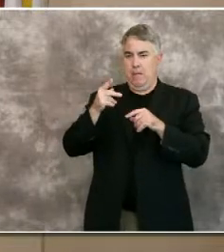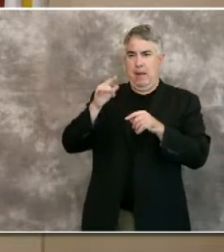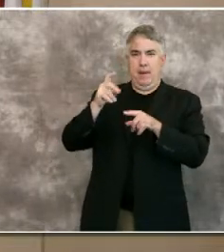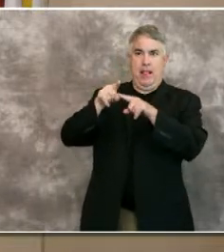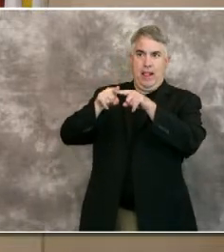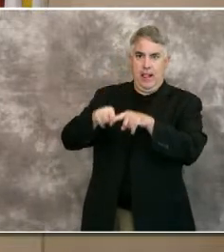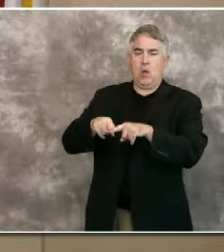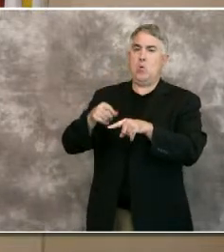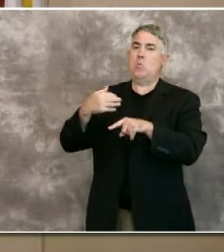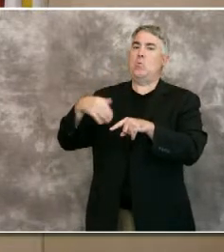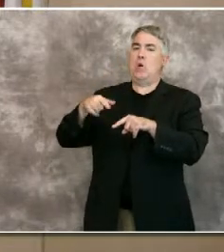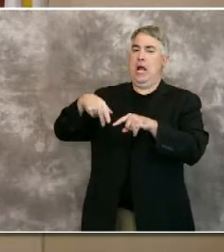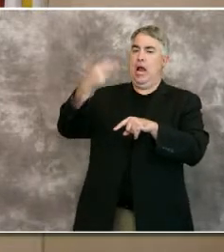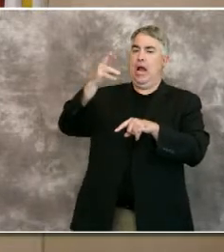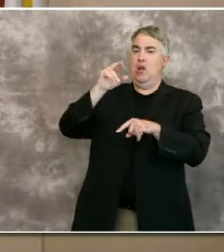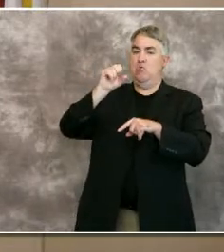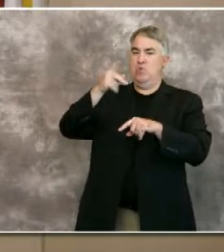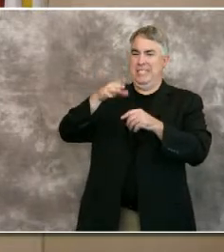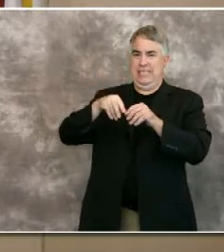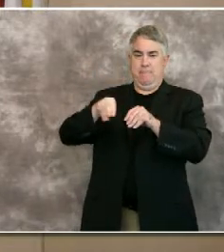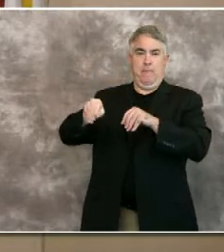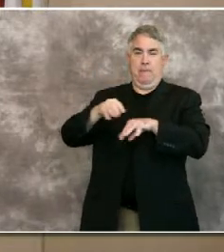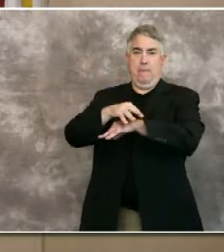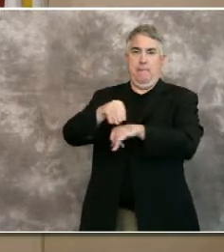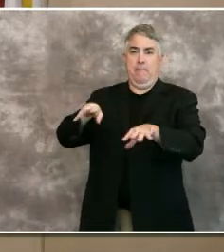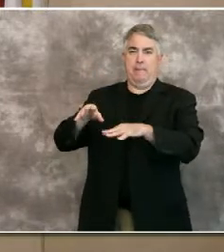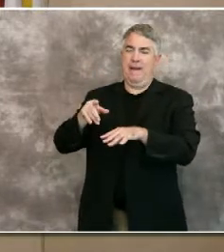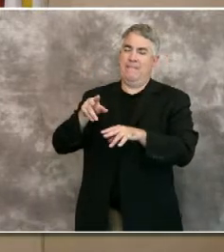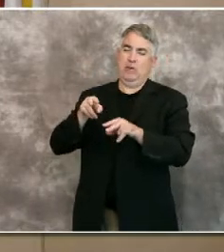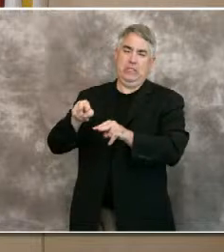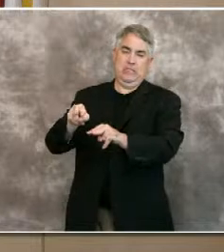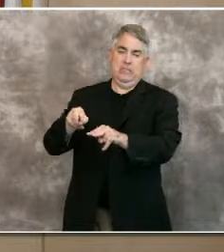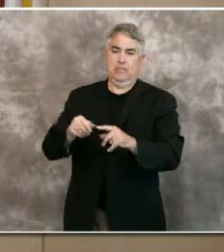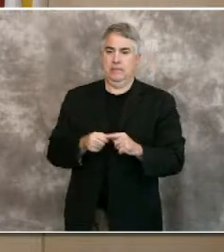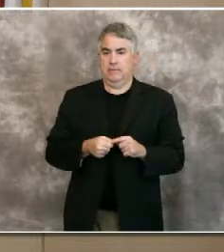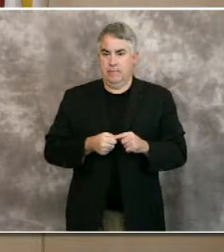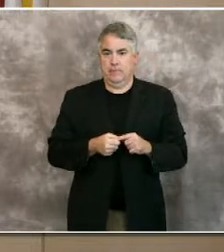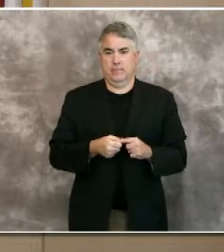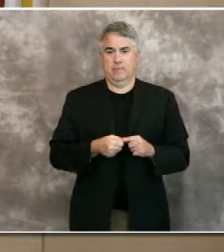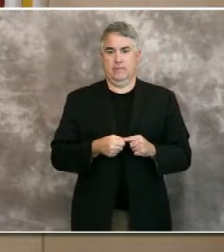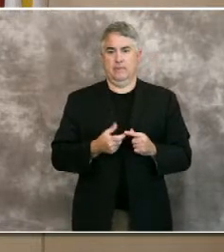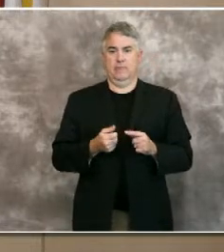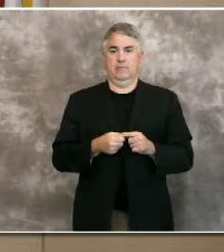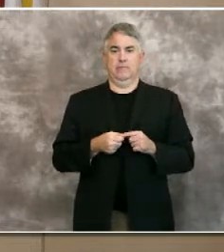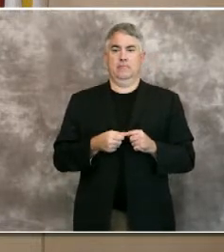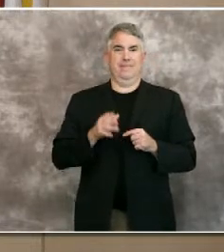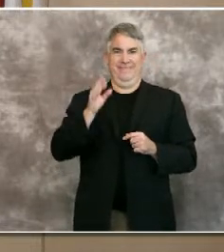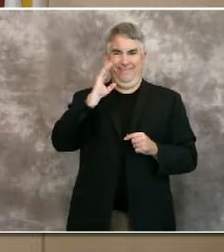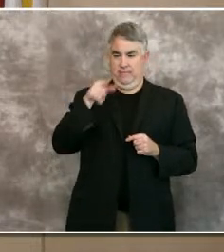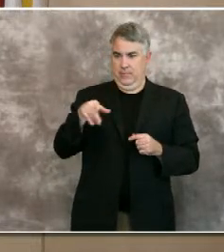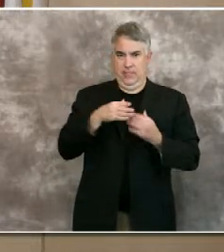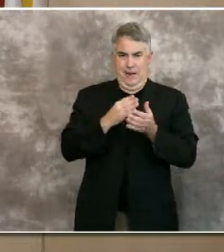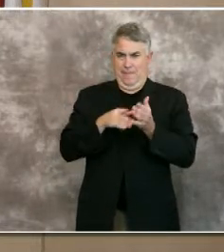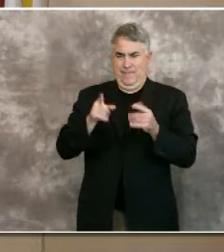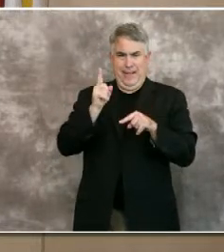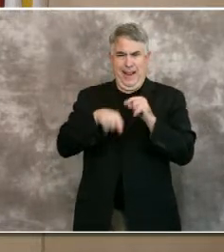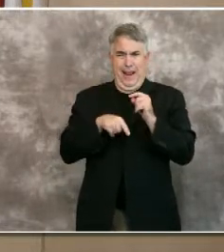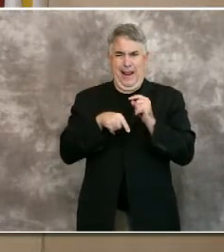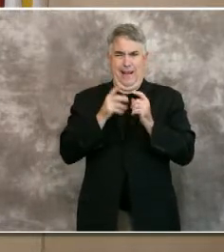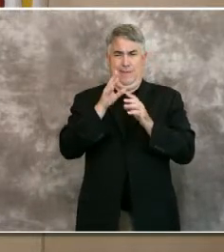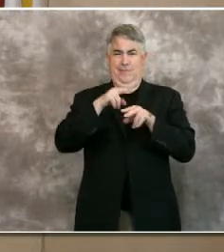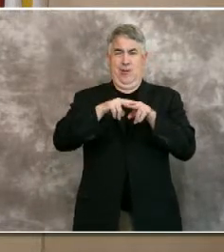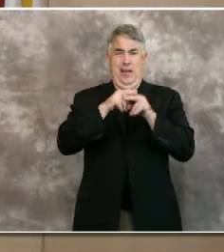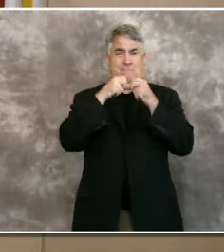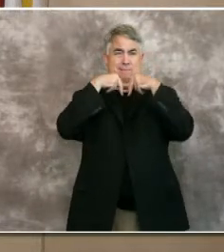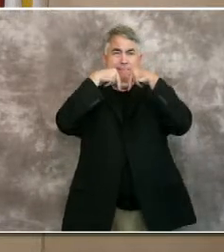spaces, and if it is not feasible to maintain a physical distance of 6 feet from persons who are